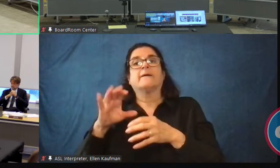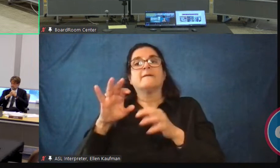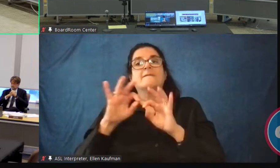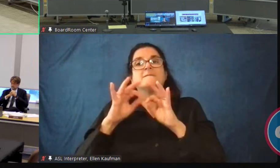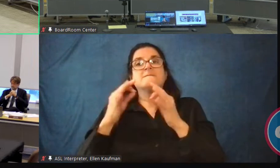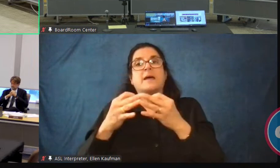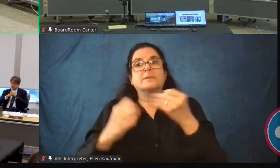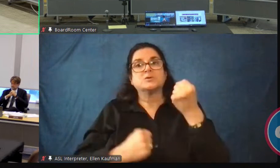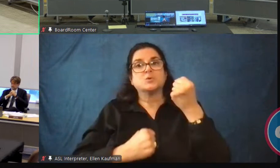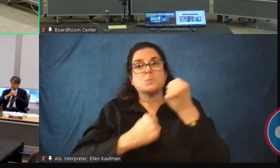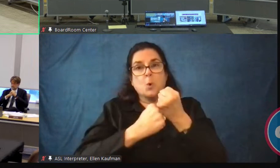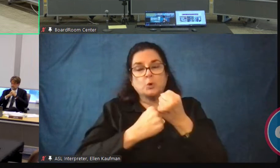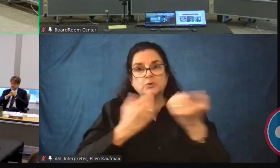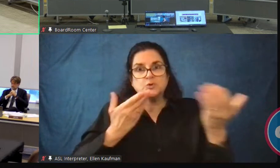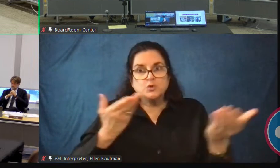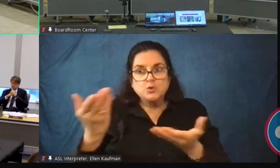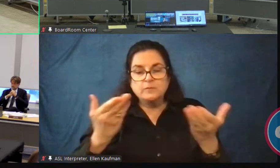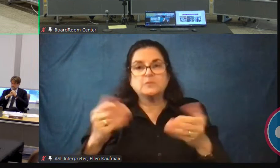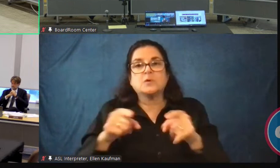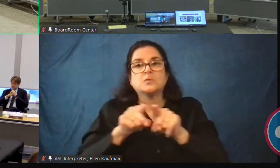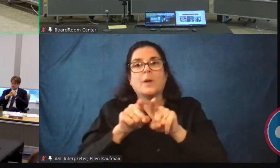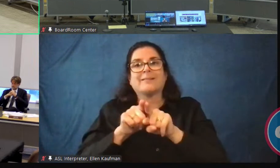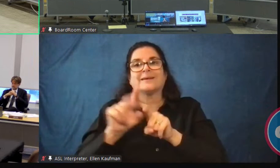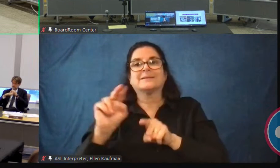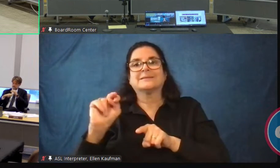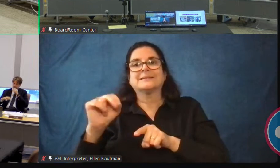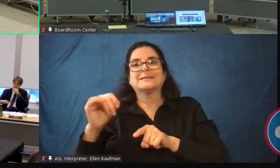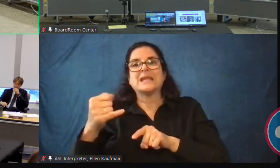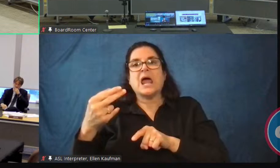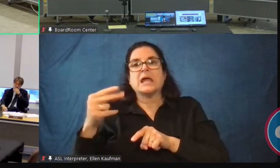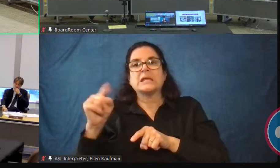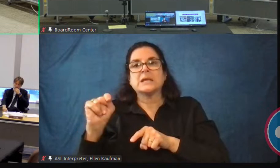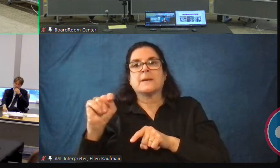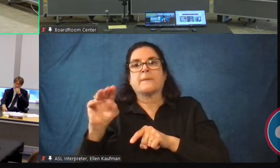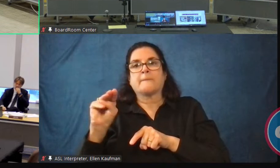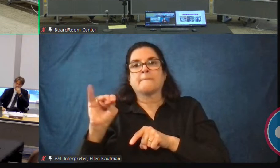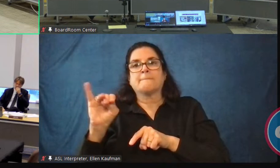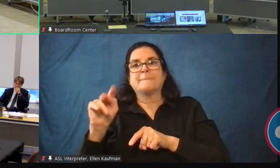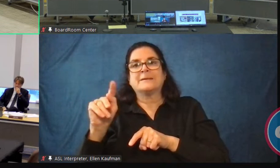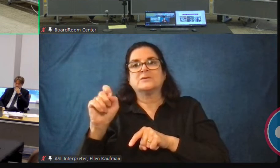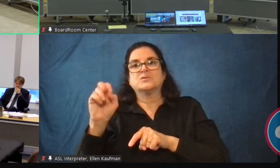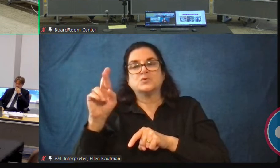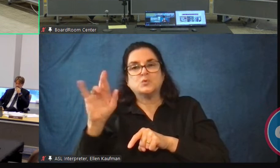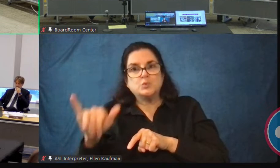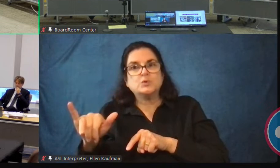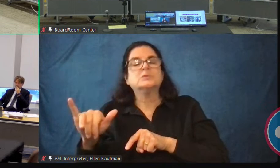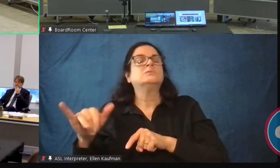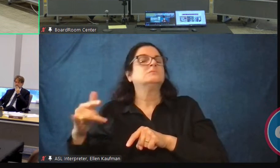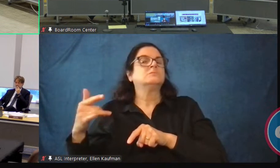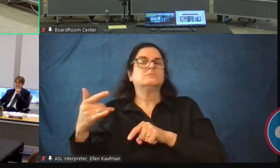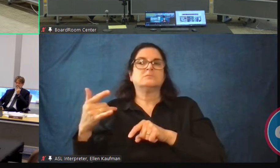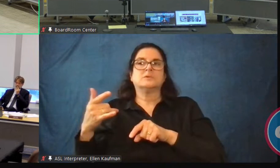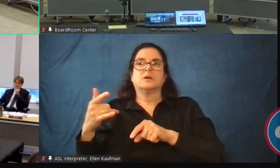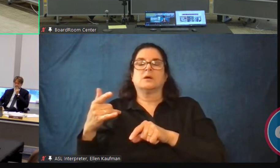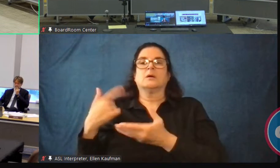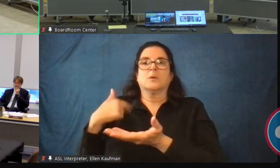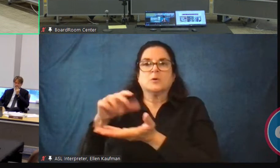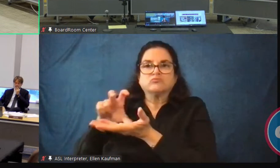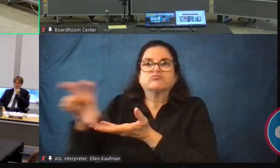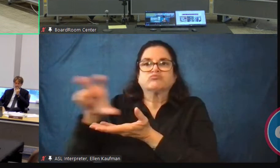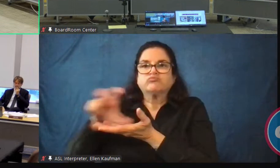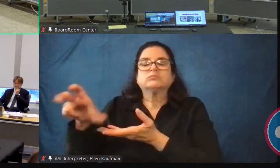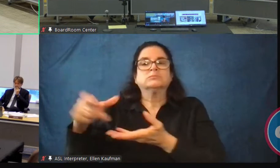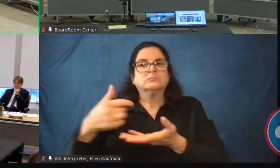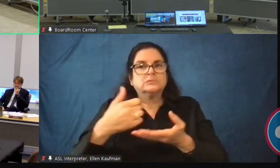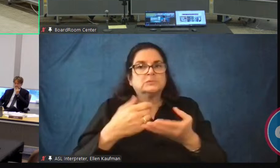providing millions of dollars each year to provide additional outreach through social service agencies to unhoused individuals and those